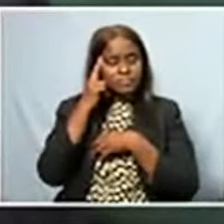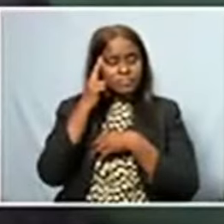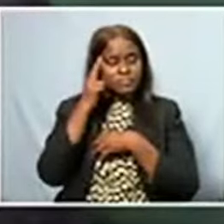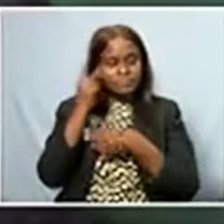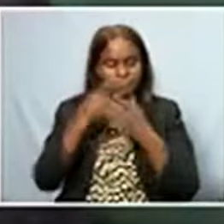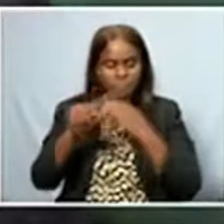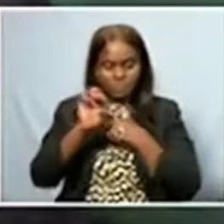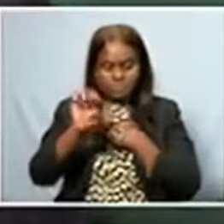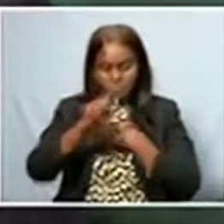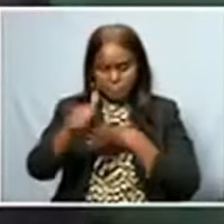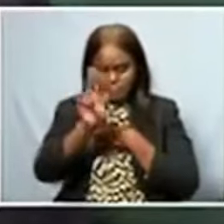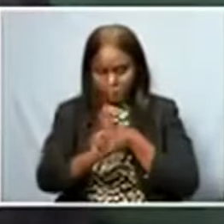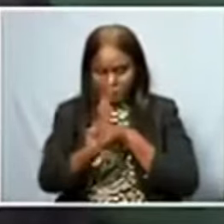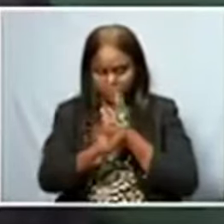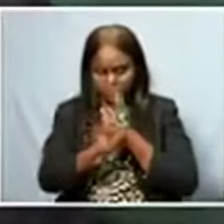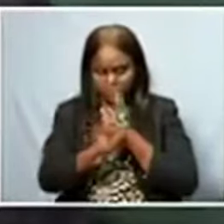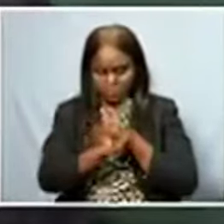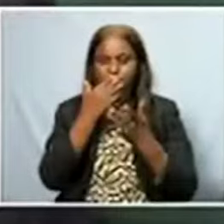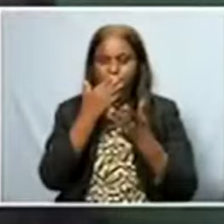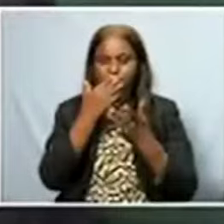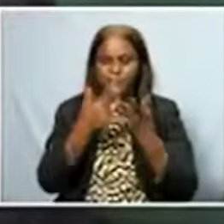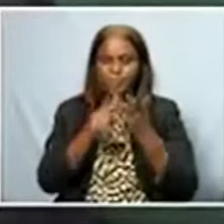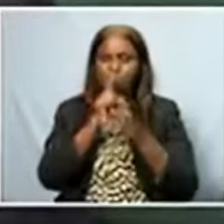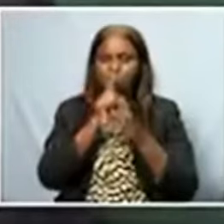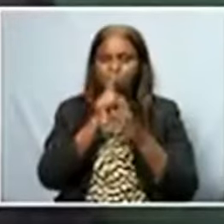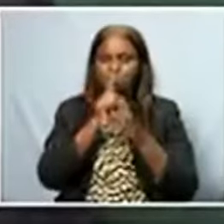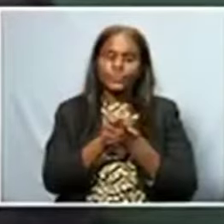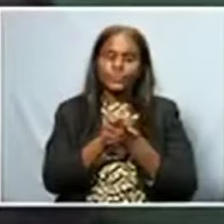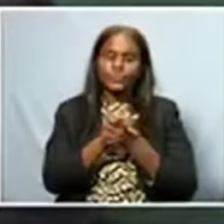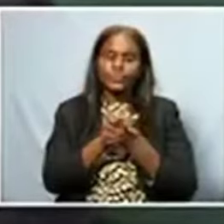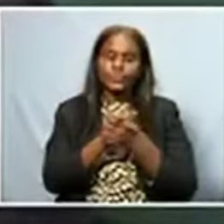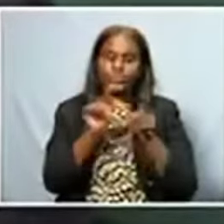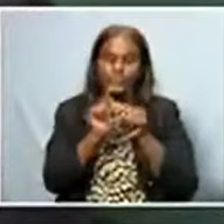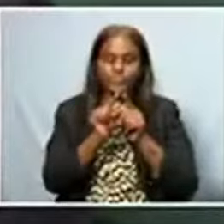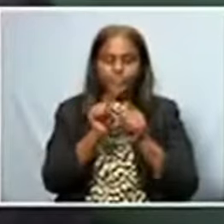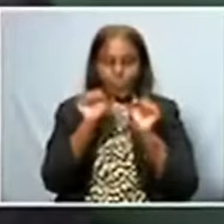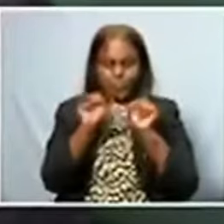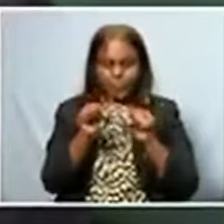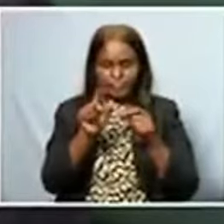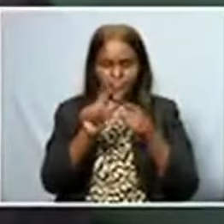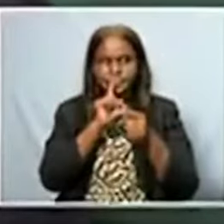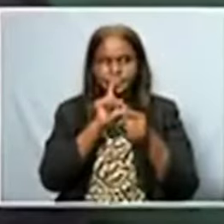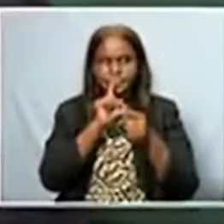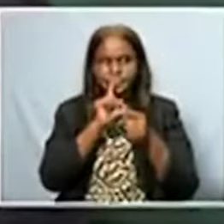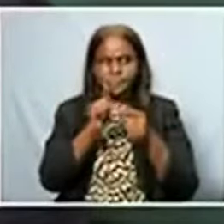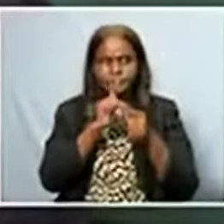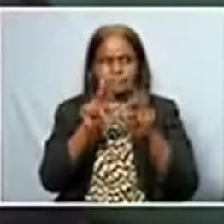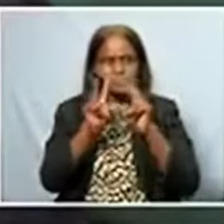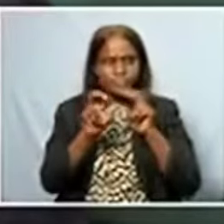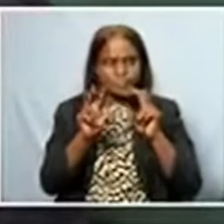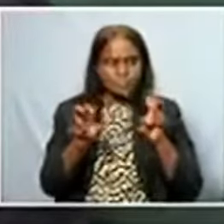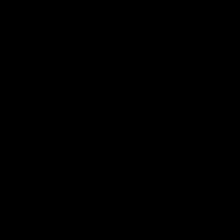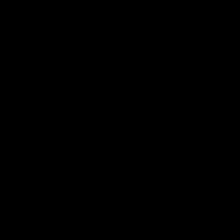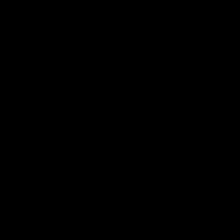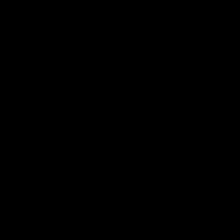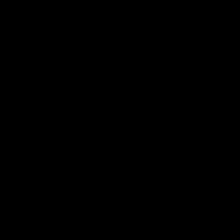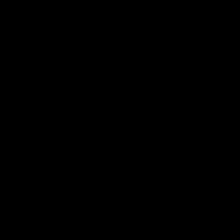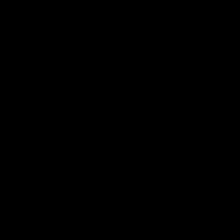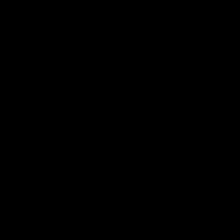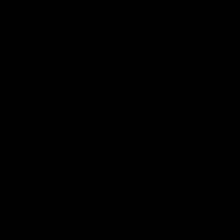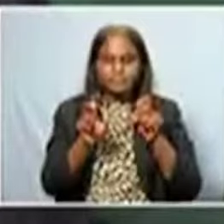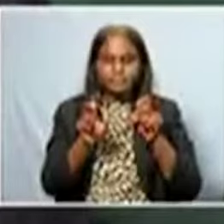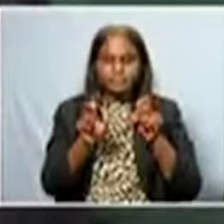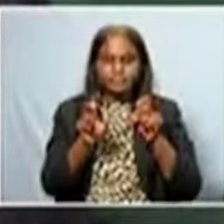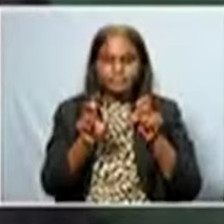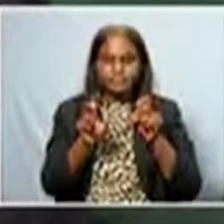whatever you use here has to be factual and be able to be verified. But You,